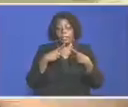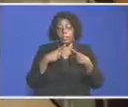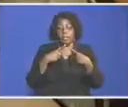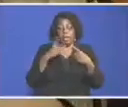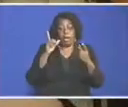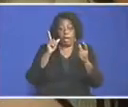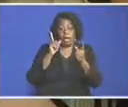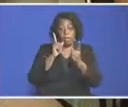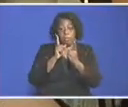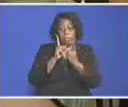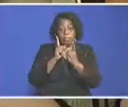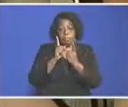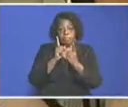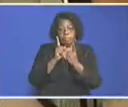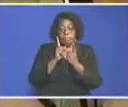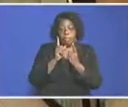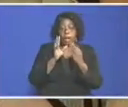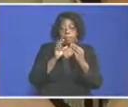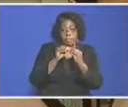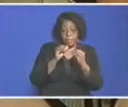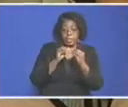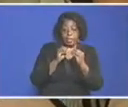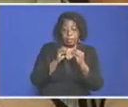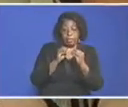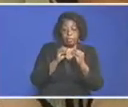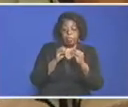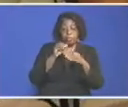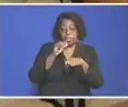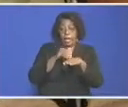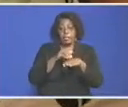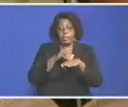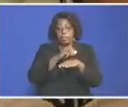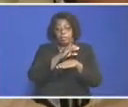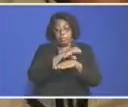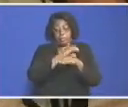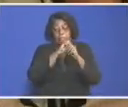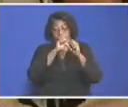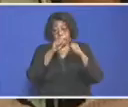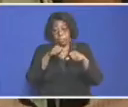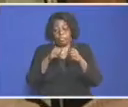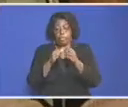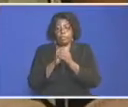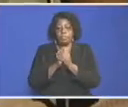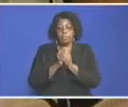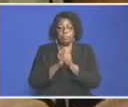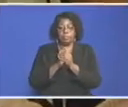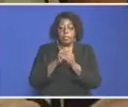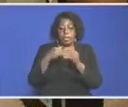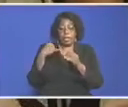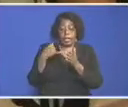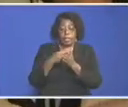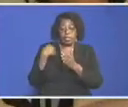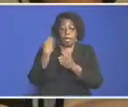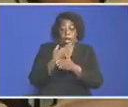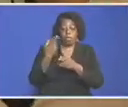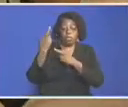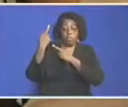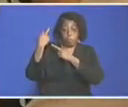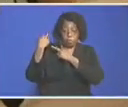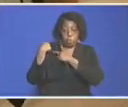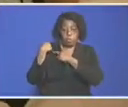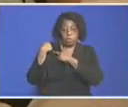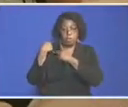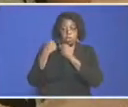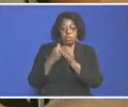the Capitol. This would have been held at the Royal Bahamas Police Force Paul Farquharson building. It is our responsibility to continue